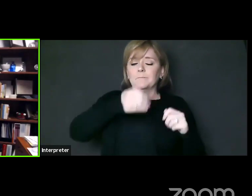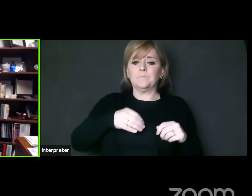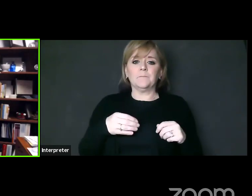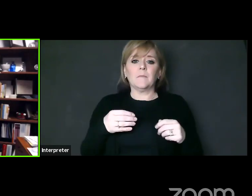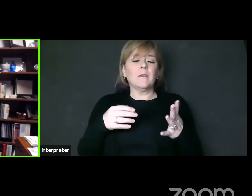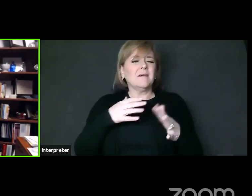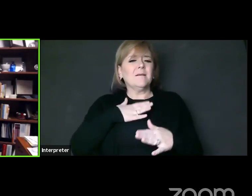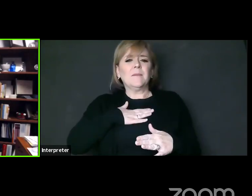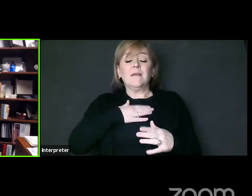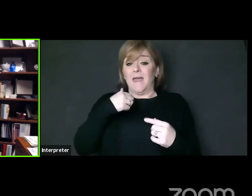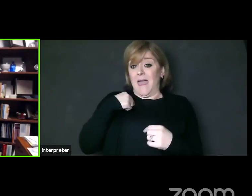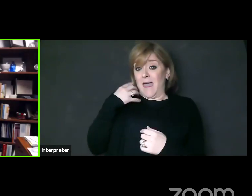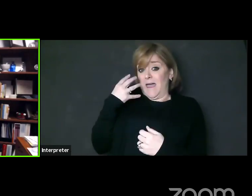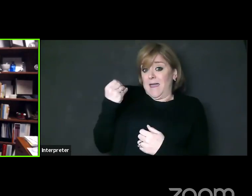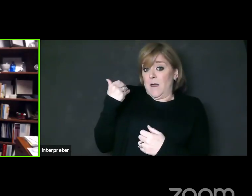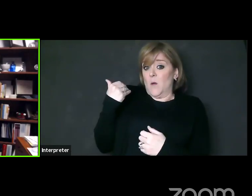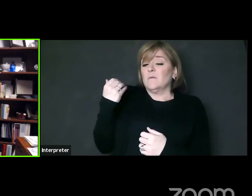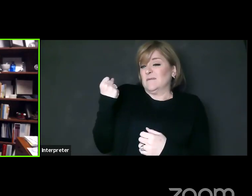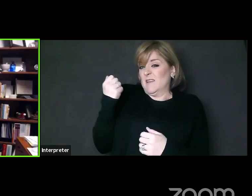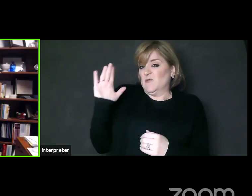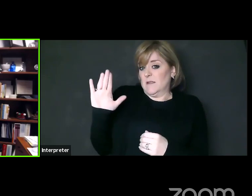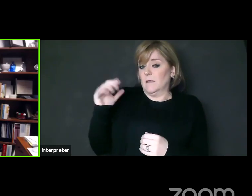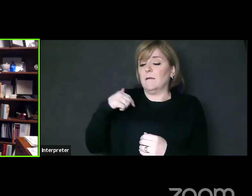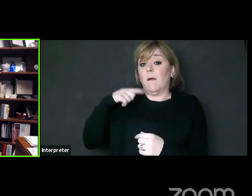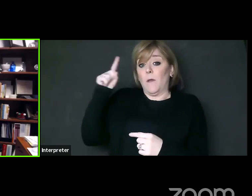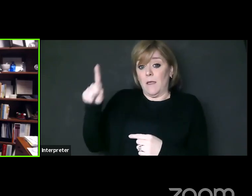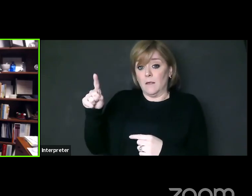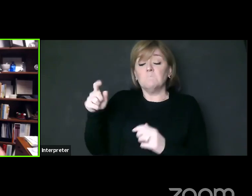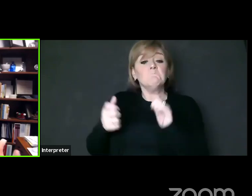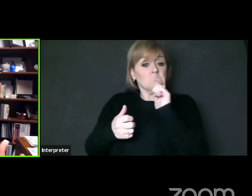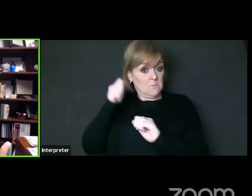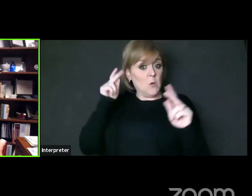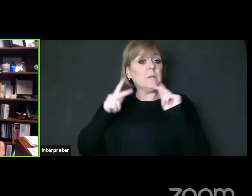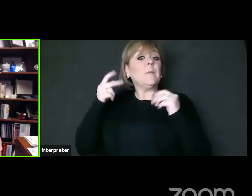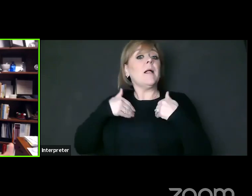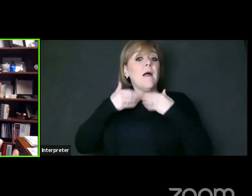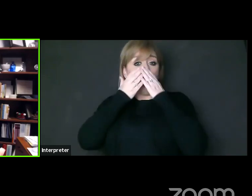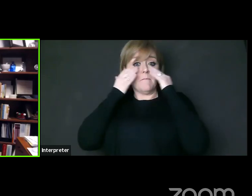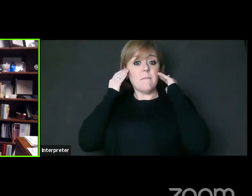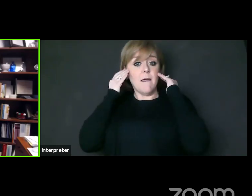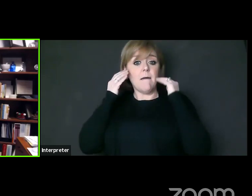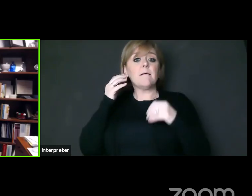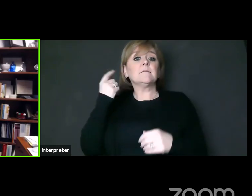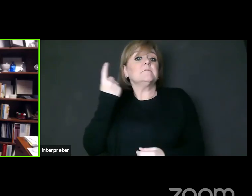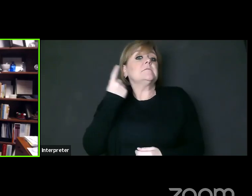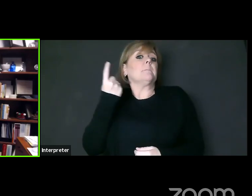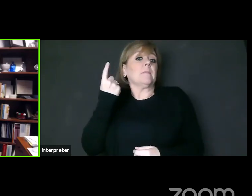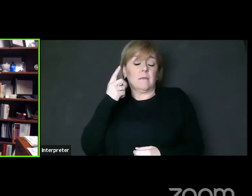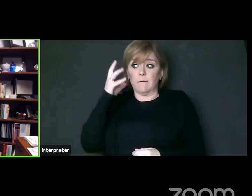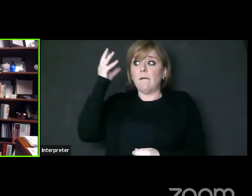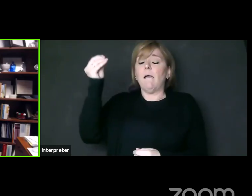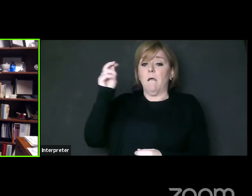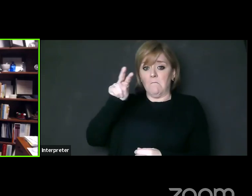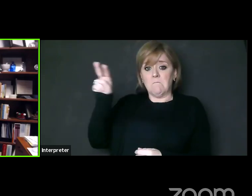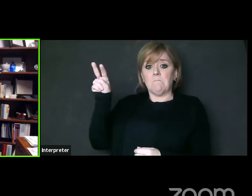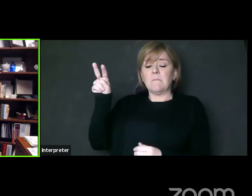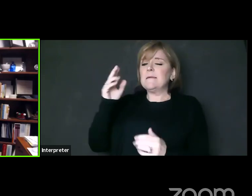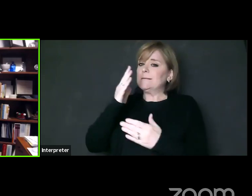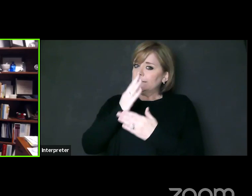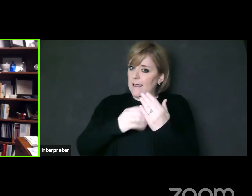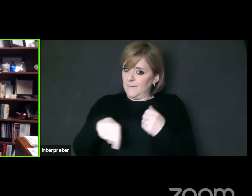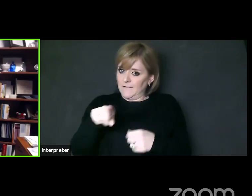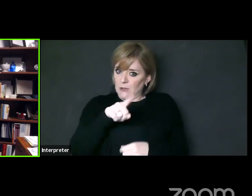was out some this weekend. It was a beautiful weekend, and I saw most people wearing facial masks or facial coverings when they are out. Some of you need